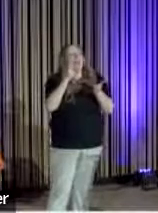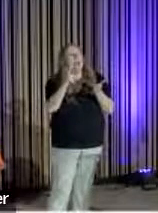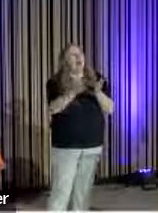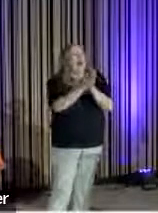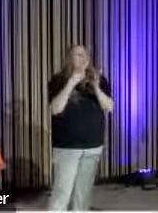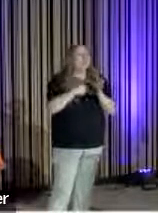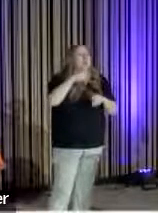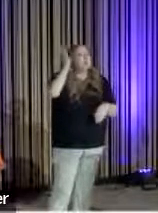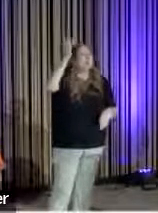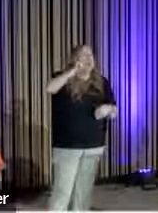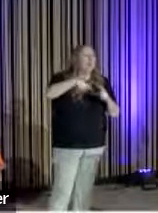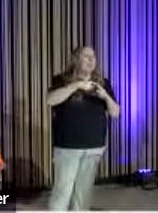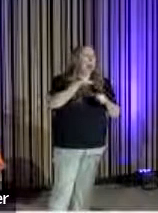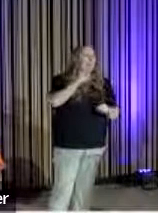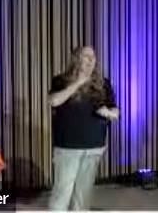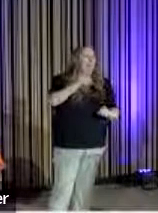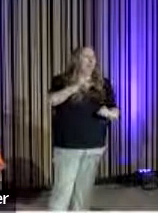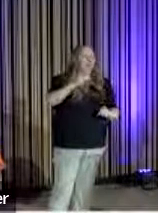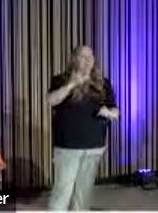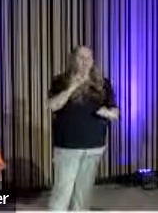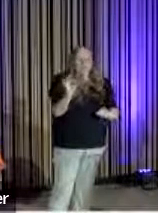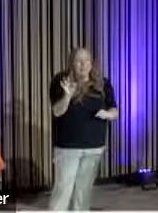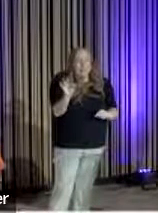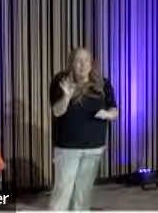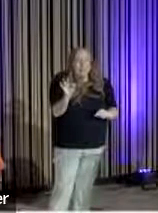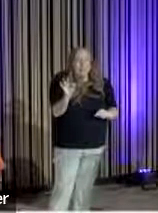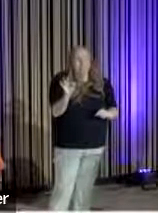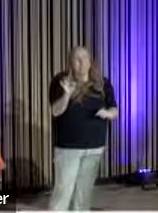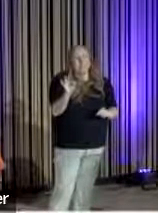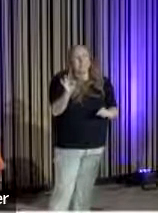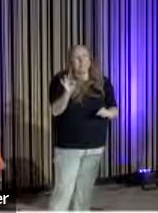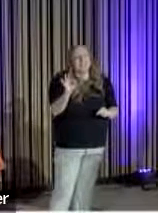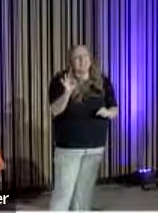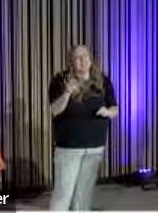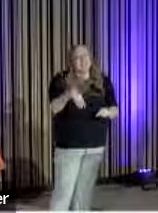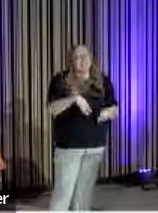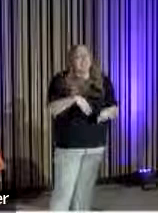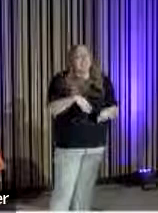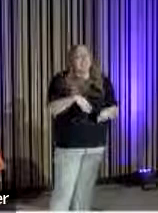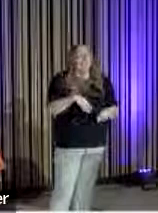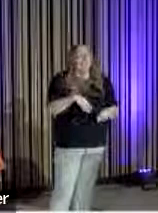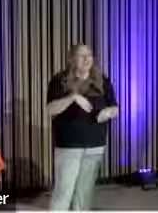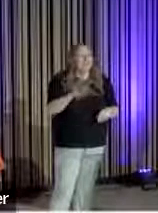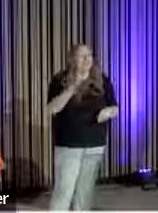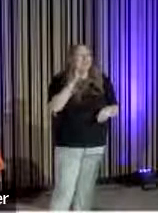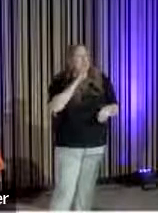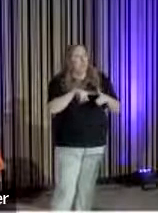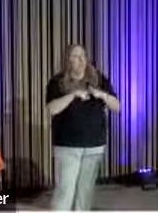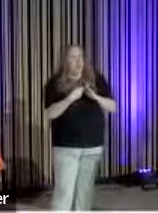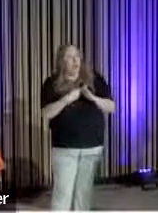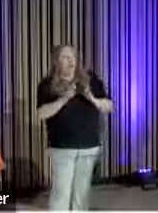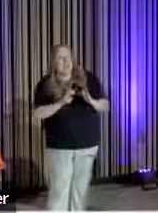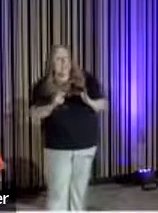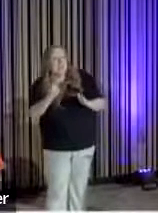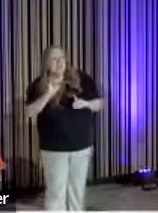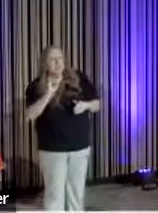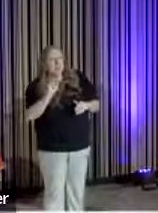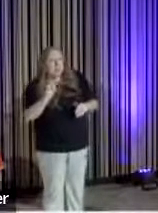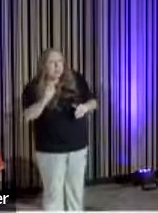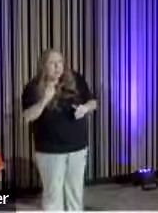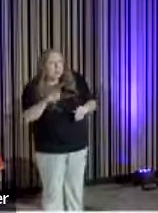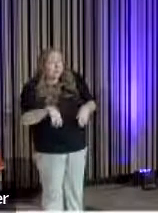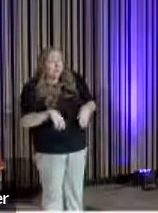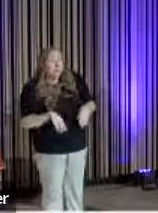years on. The data just came out in Nature in June, last June. Also on